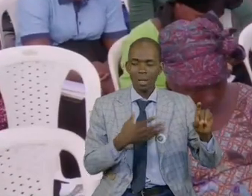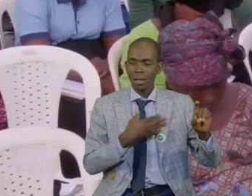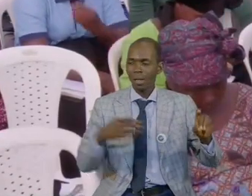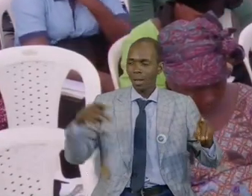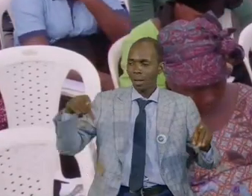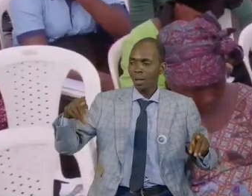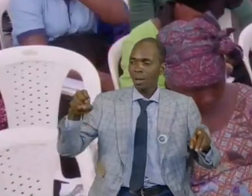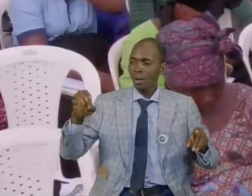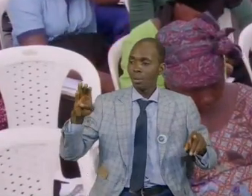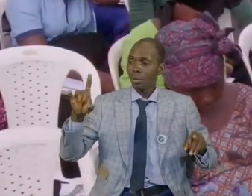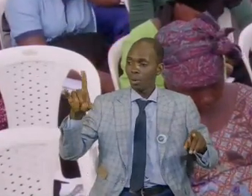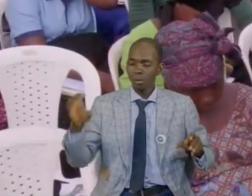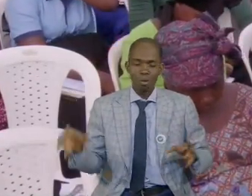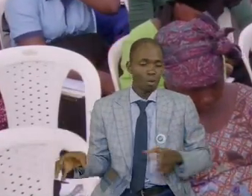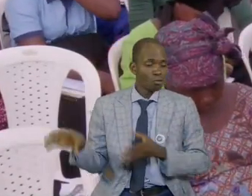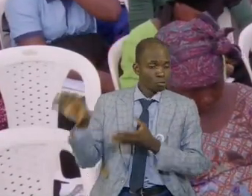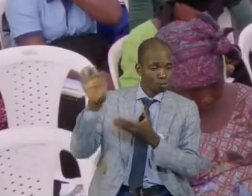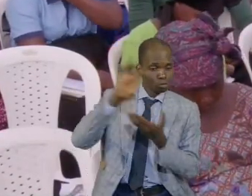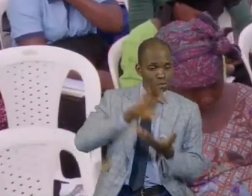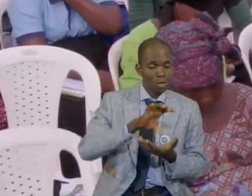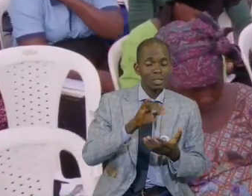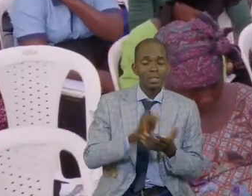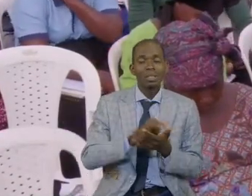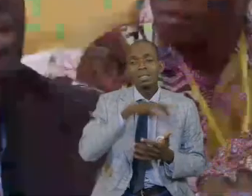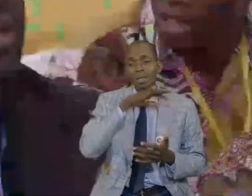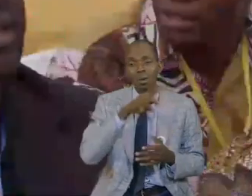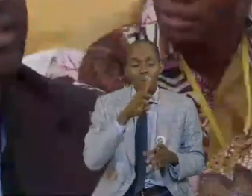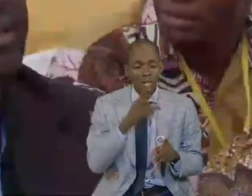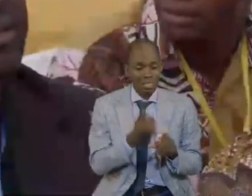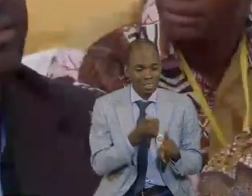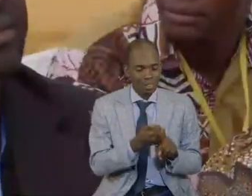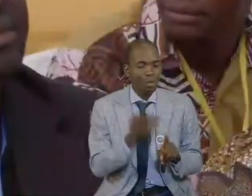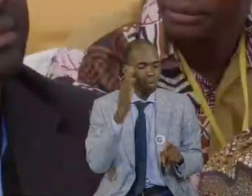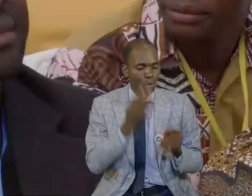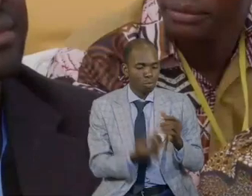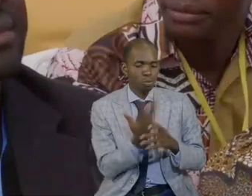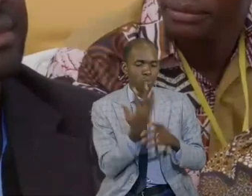water will go off by itself.